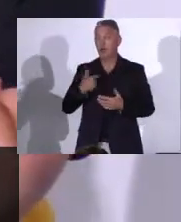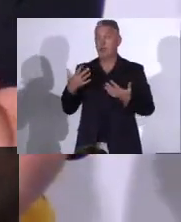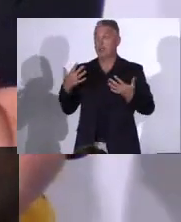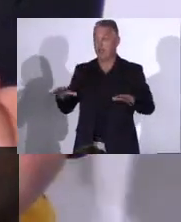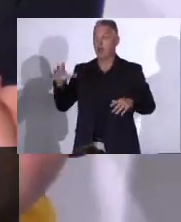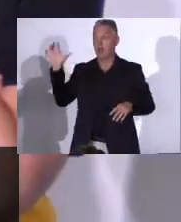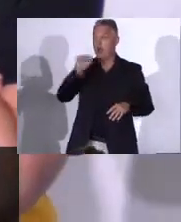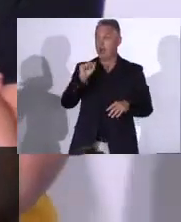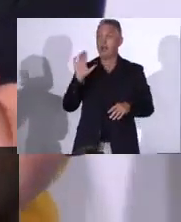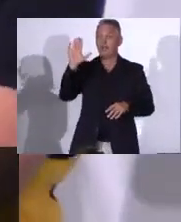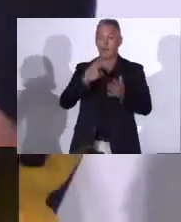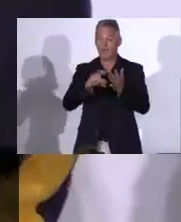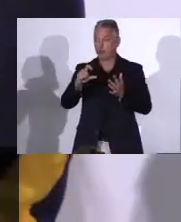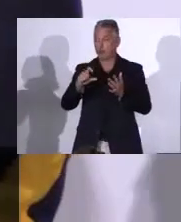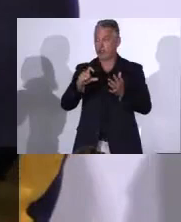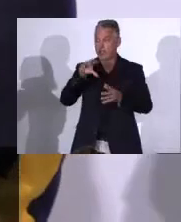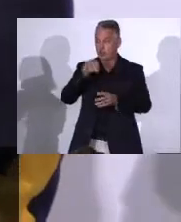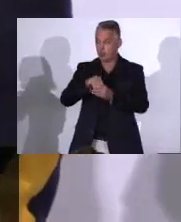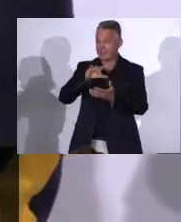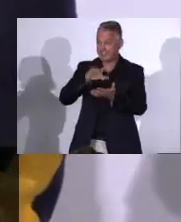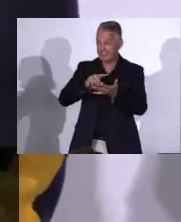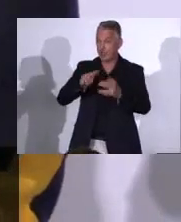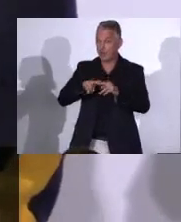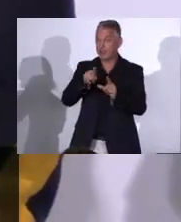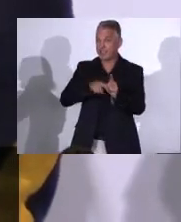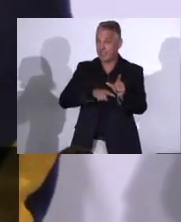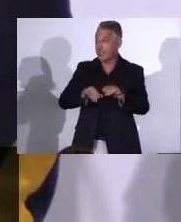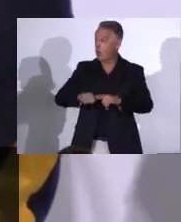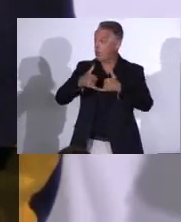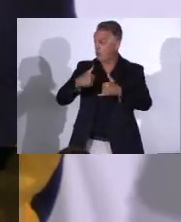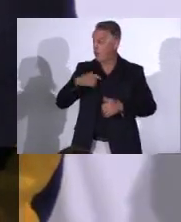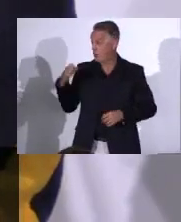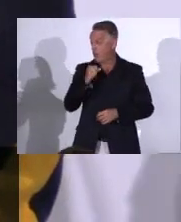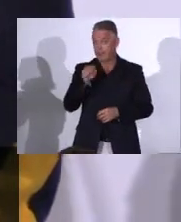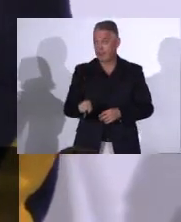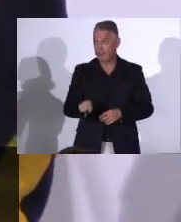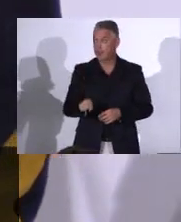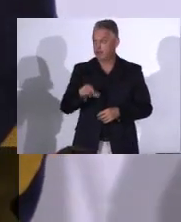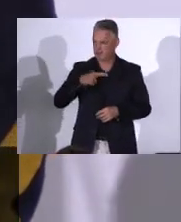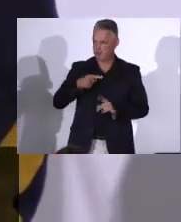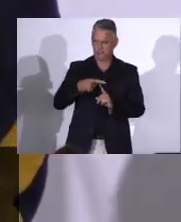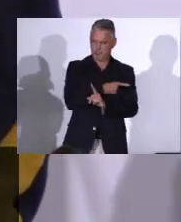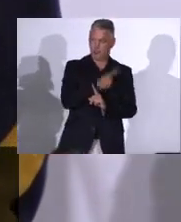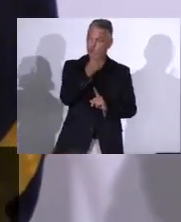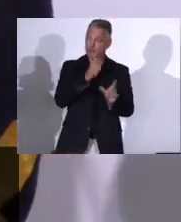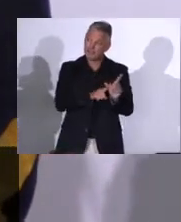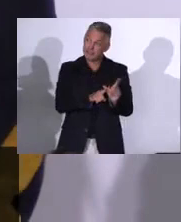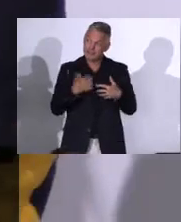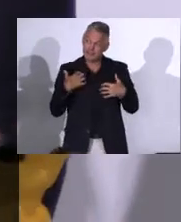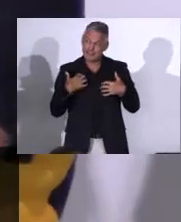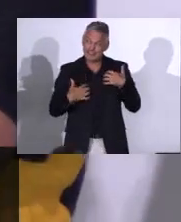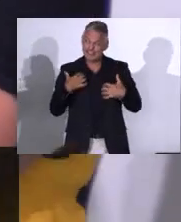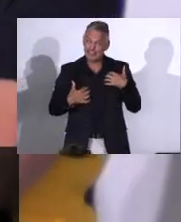Netball Victoria Inclusive Centre of the Year Award for our development over the last 2 years. We've gone